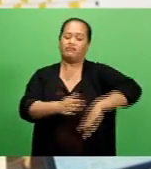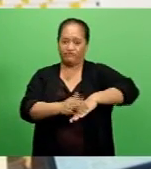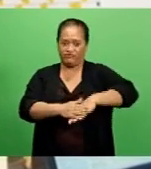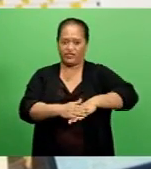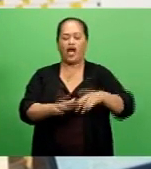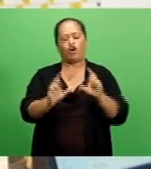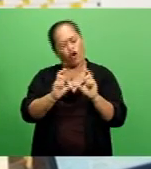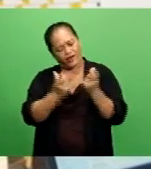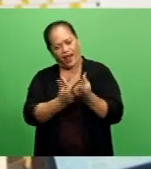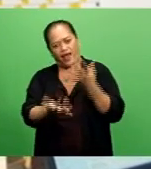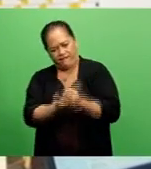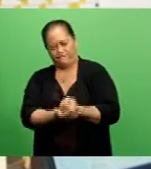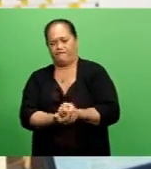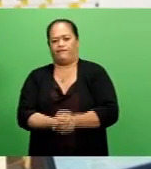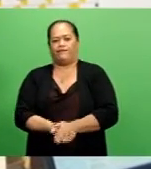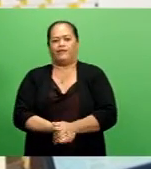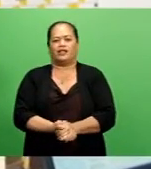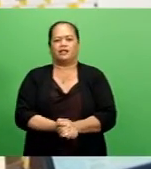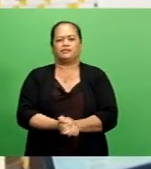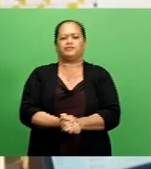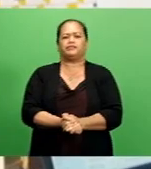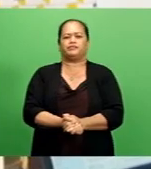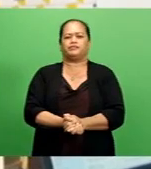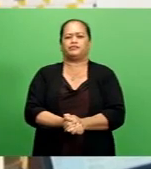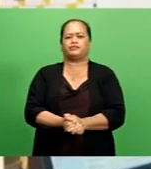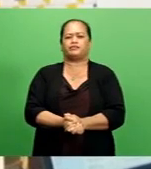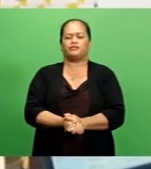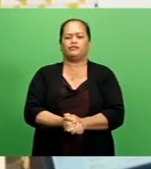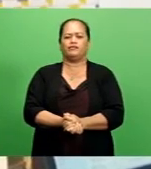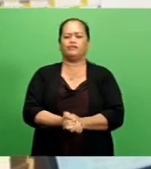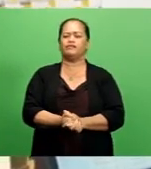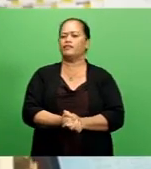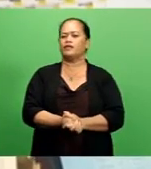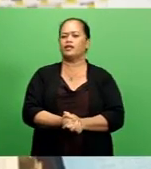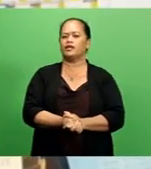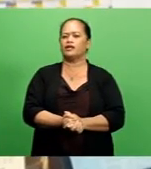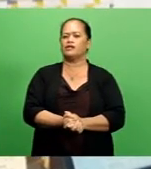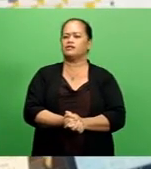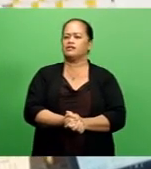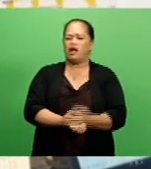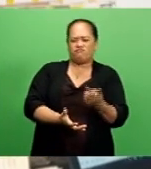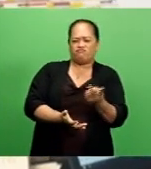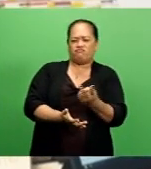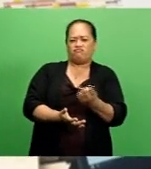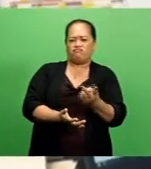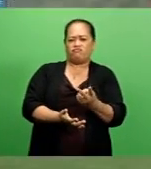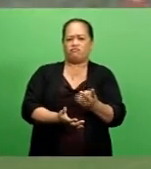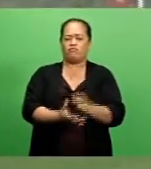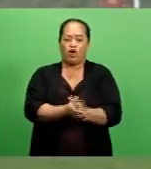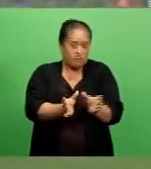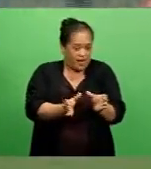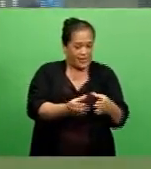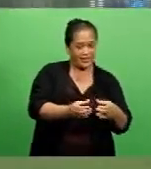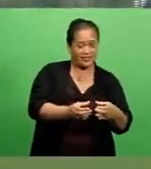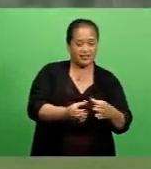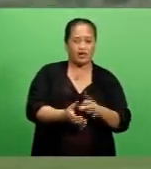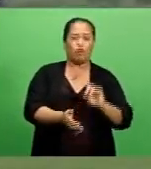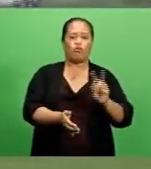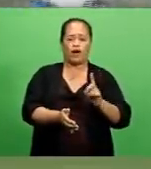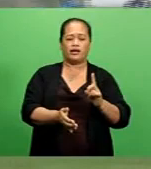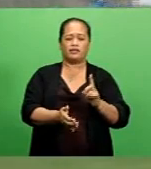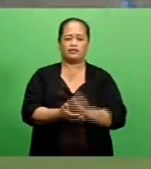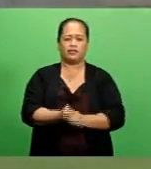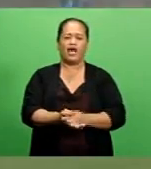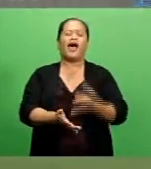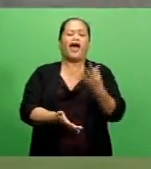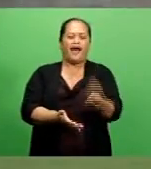unless somebody can prove beyond reasonable doubt that both parties have not honored the contractual